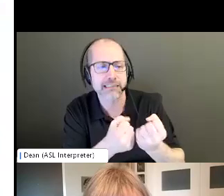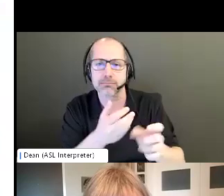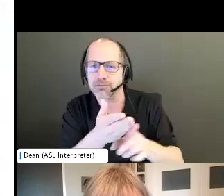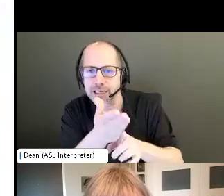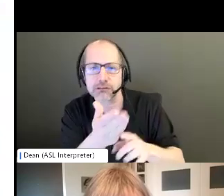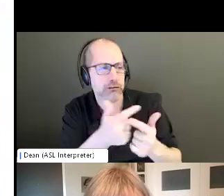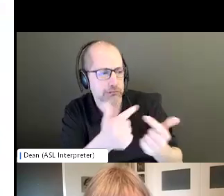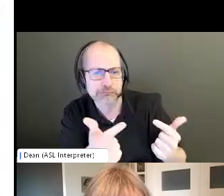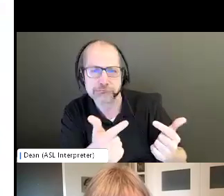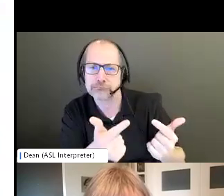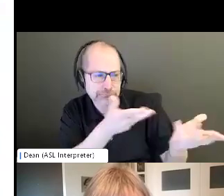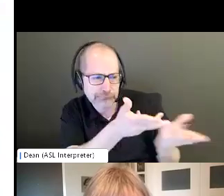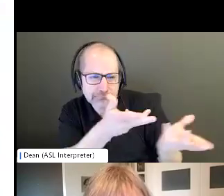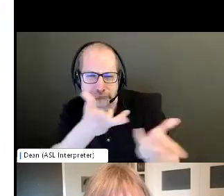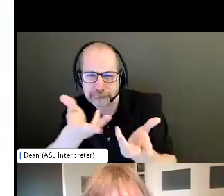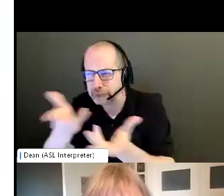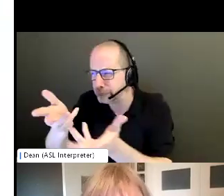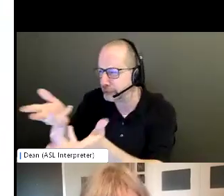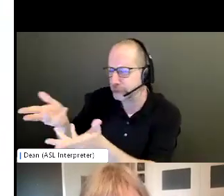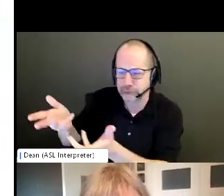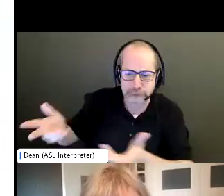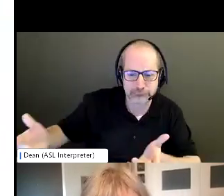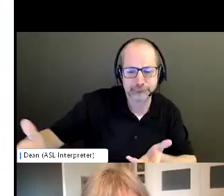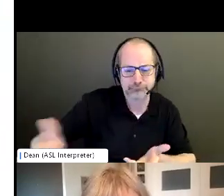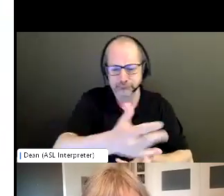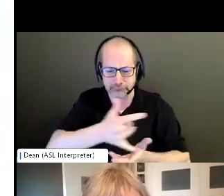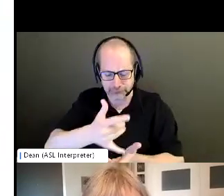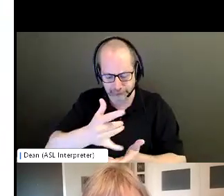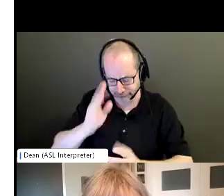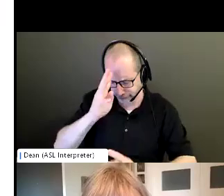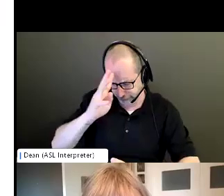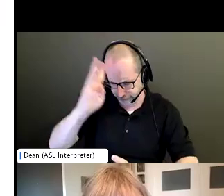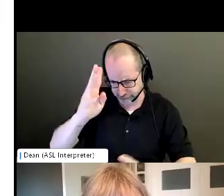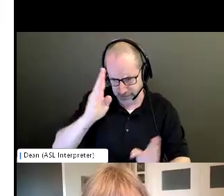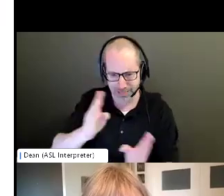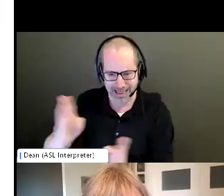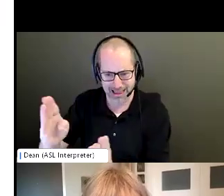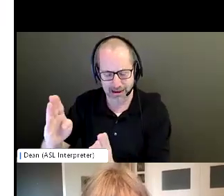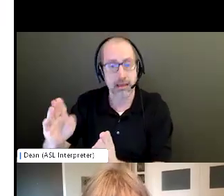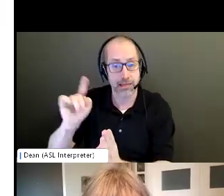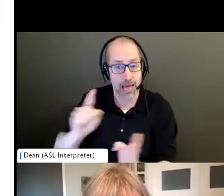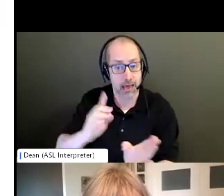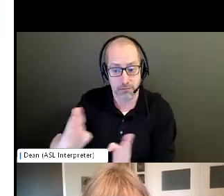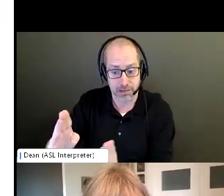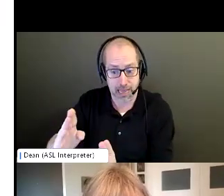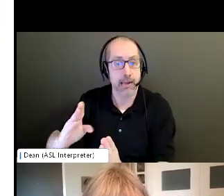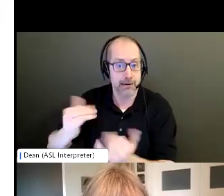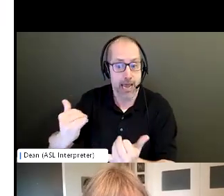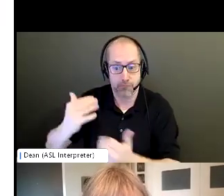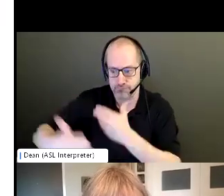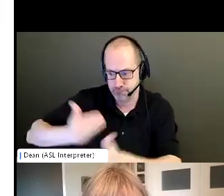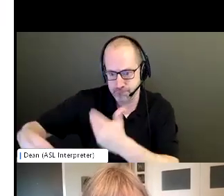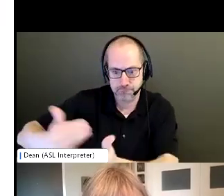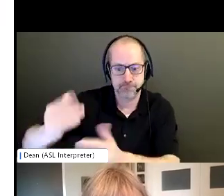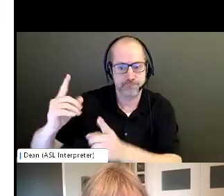that that we've been working on really for the last 3 years. So this is what we're going to talk about.